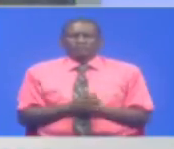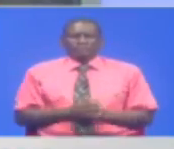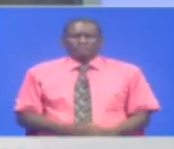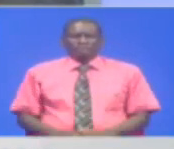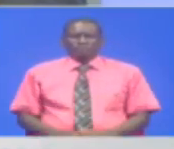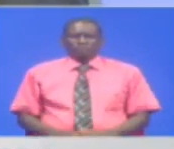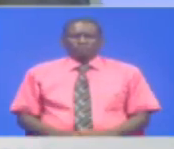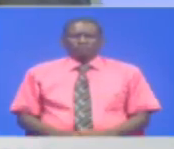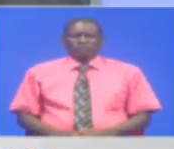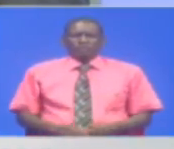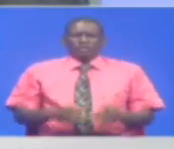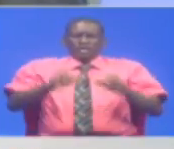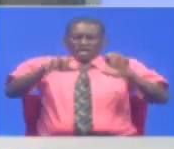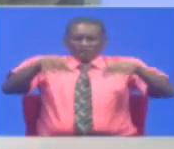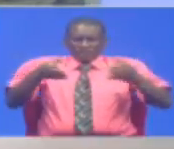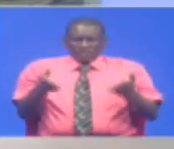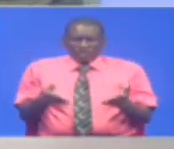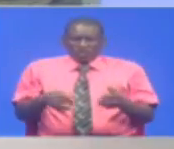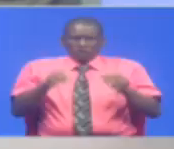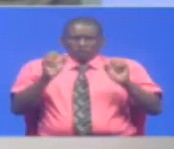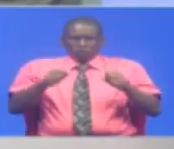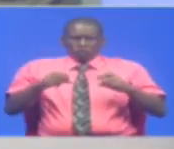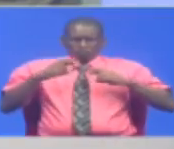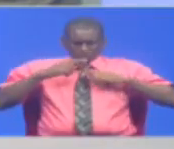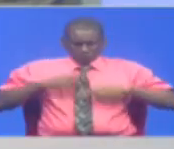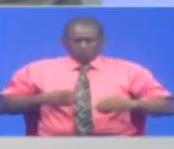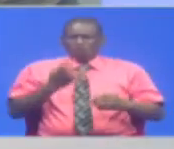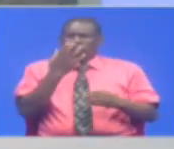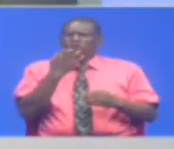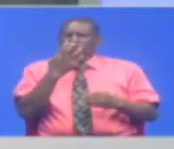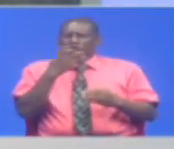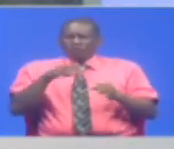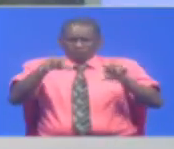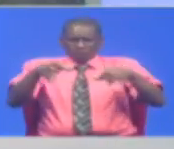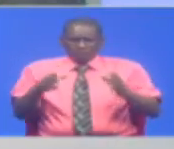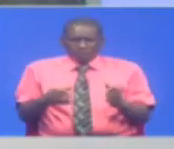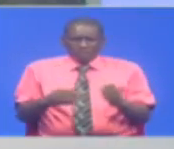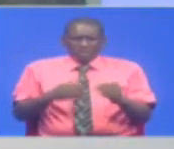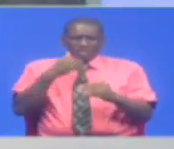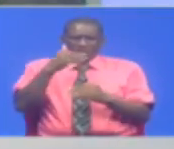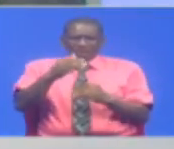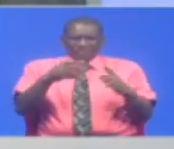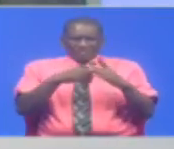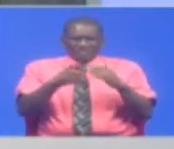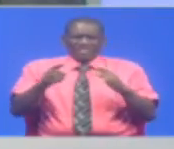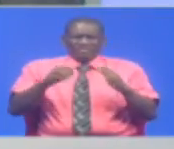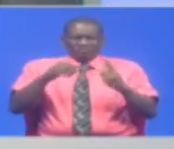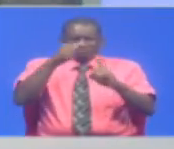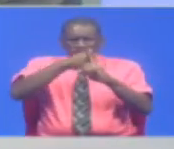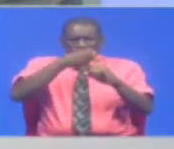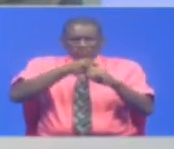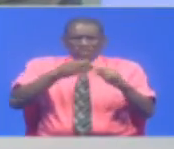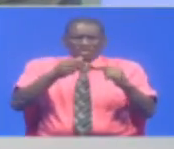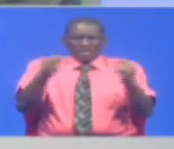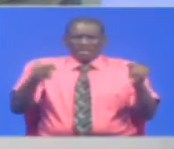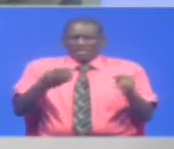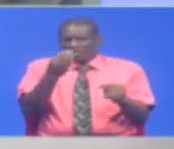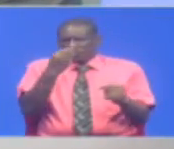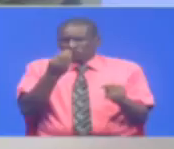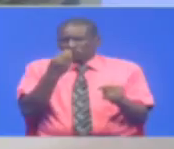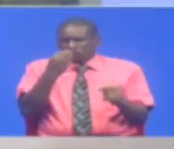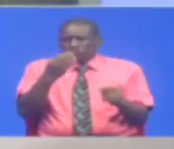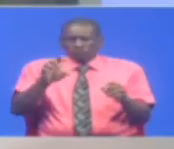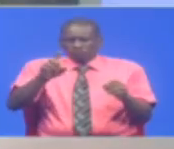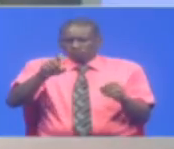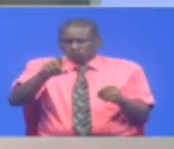Back to matters of agriculture, there could be respite for mango farmers in Makueni County following the kickoff of a campaign against fruit flies. Mango farmers in the county